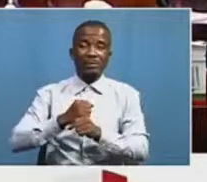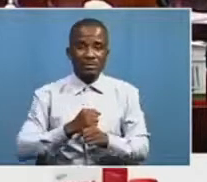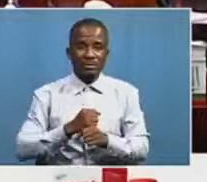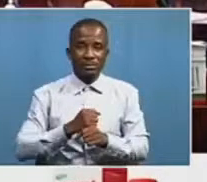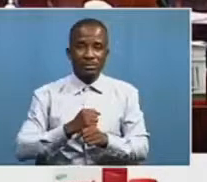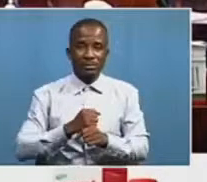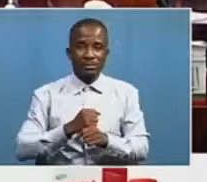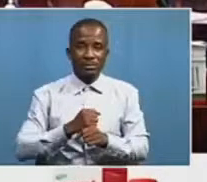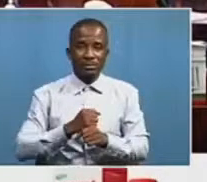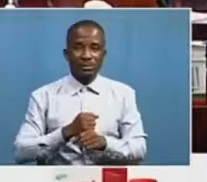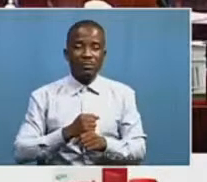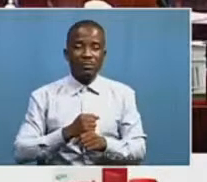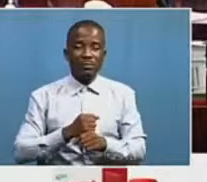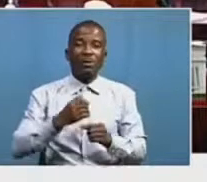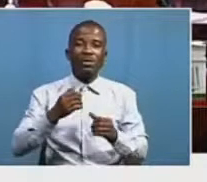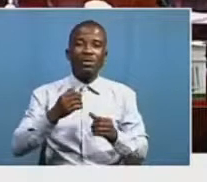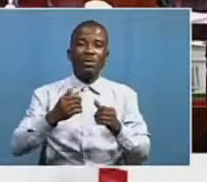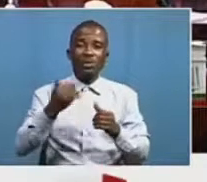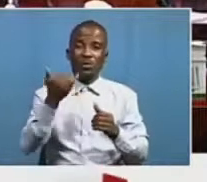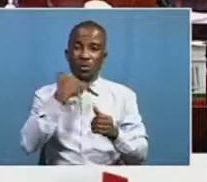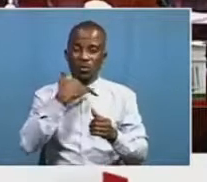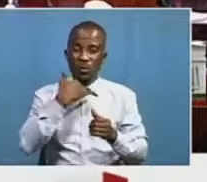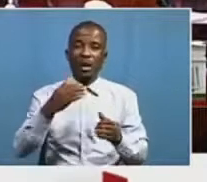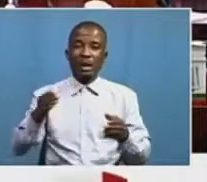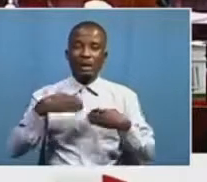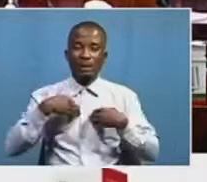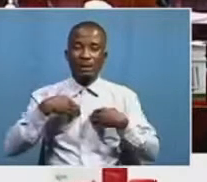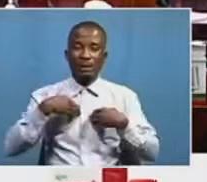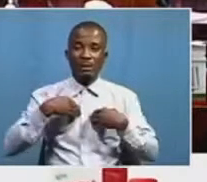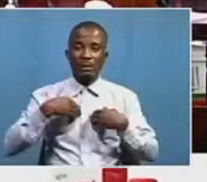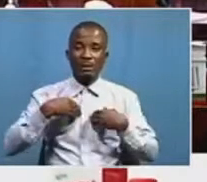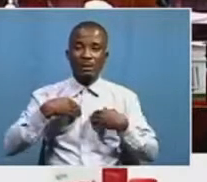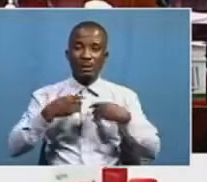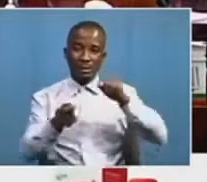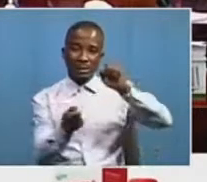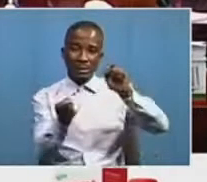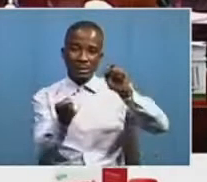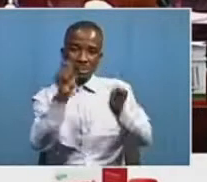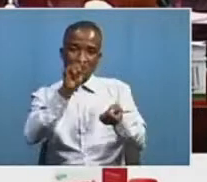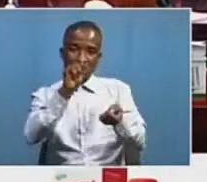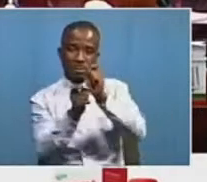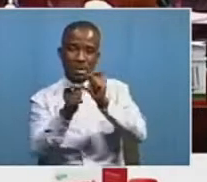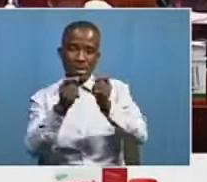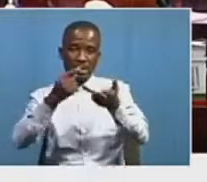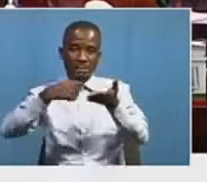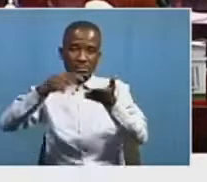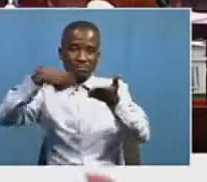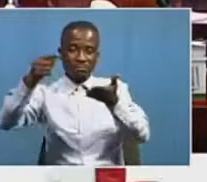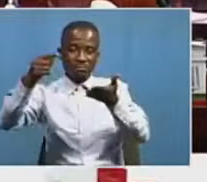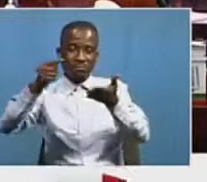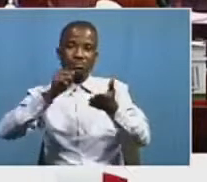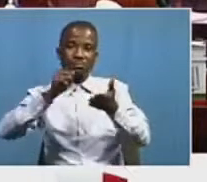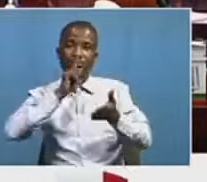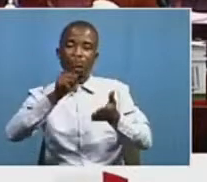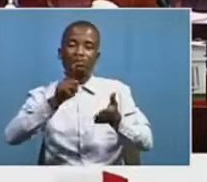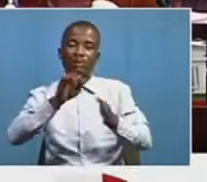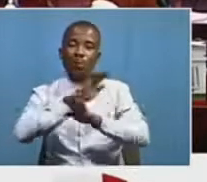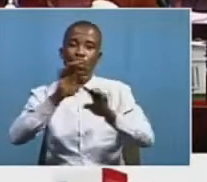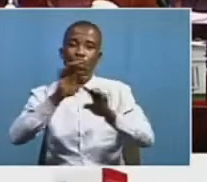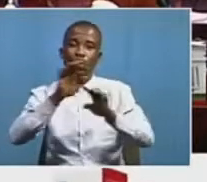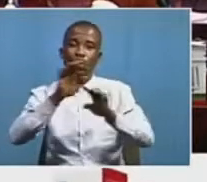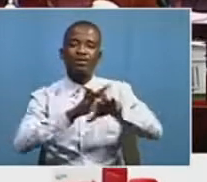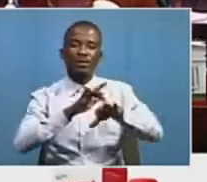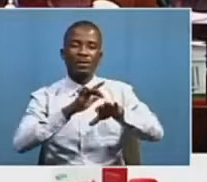2020, which error was acknowledged and corrected, and which in reality did not adversely